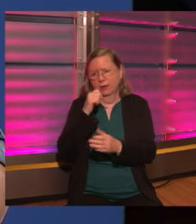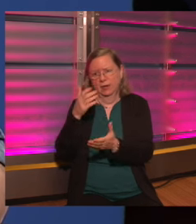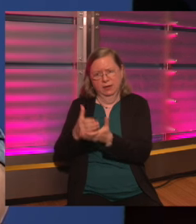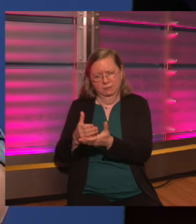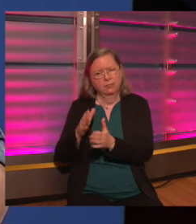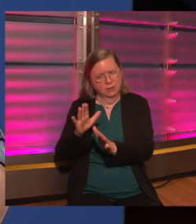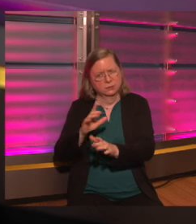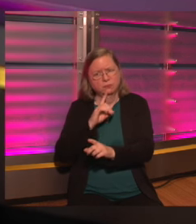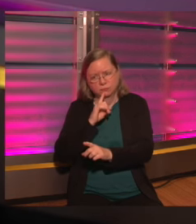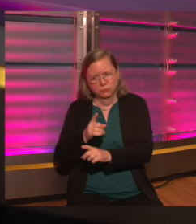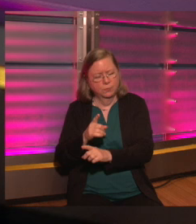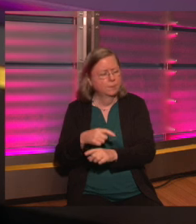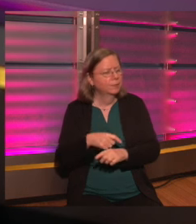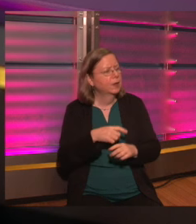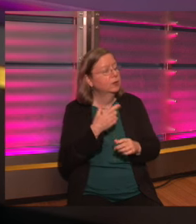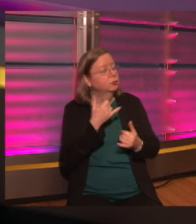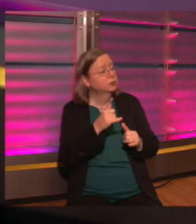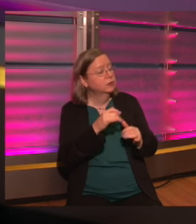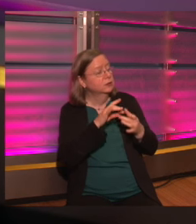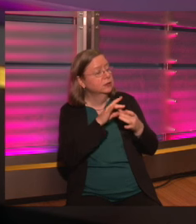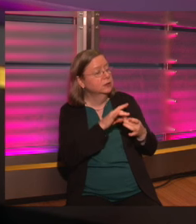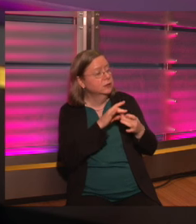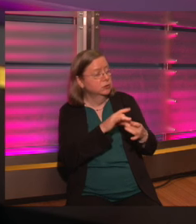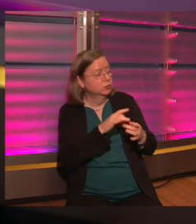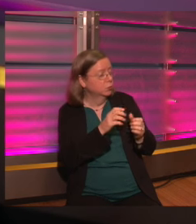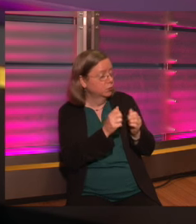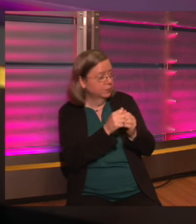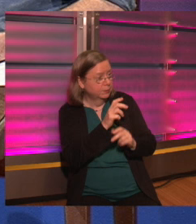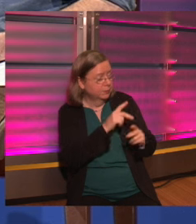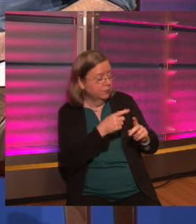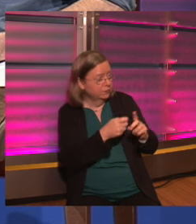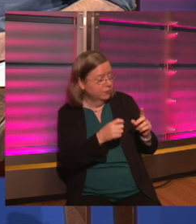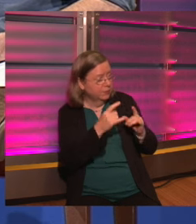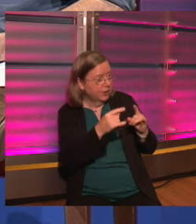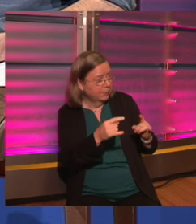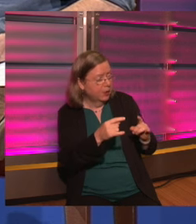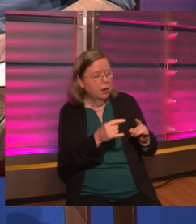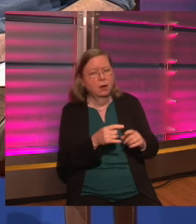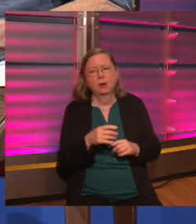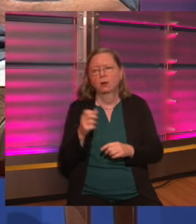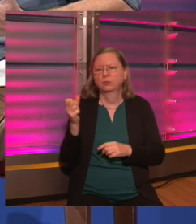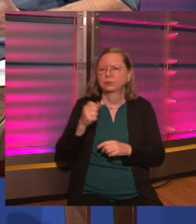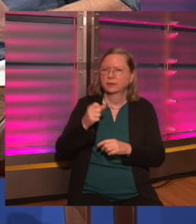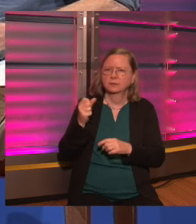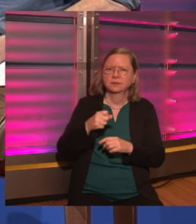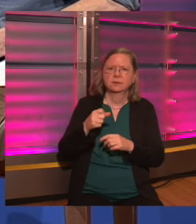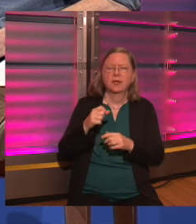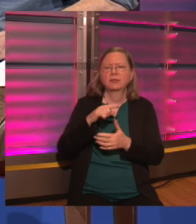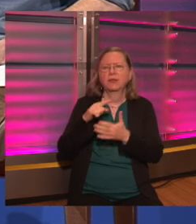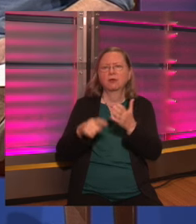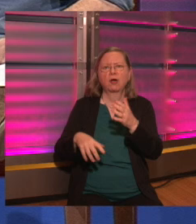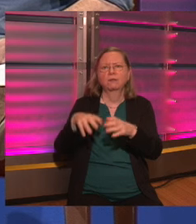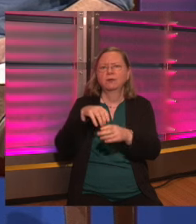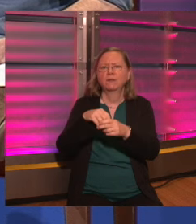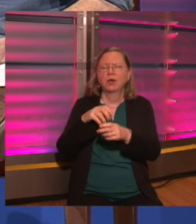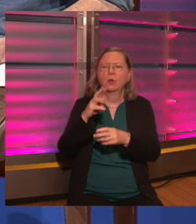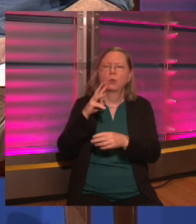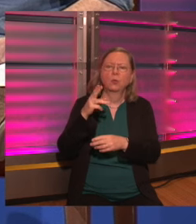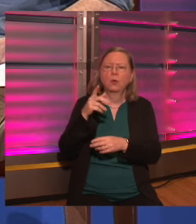you still continuing your relationship with people from the camp? Do you keep in touch? Yeah, so you know what's been amazing is they're all on WhatsApp, they're all on